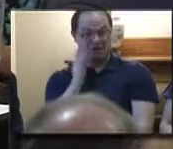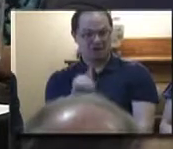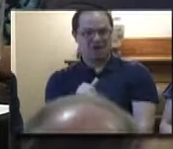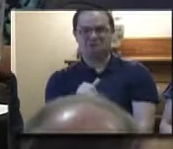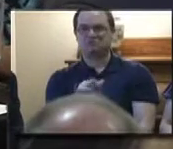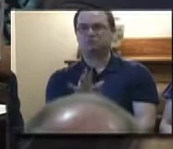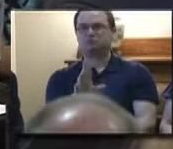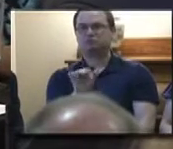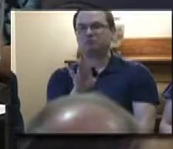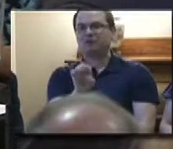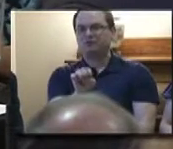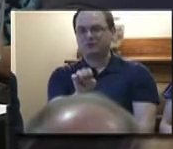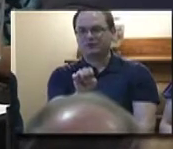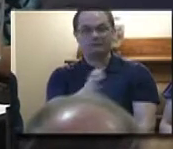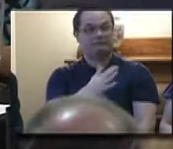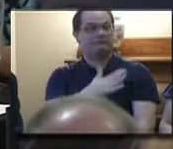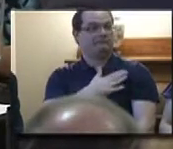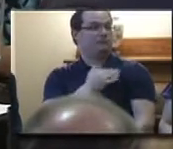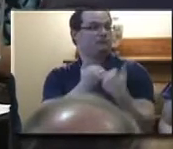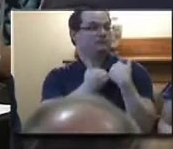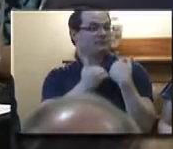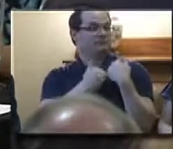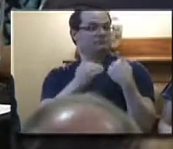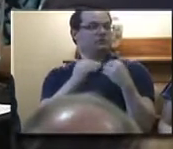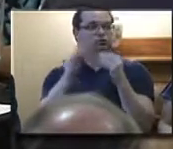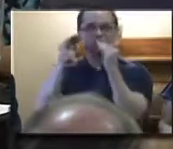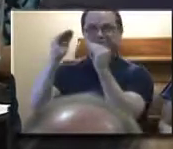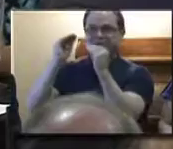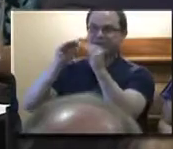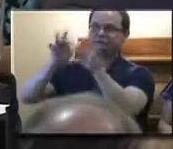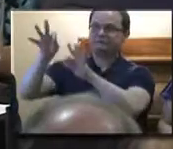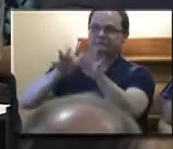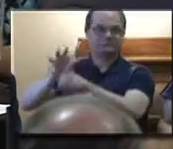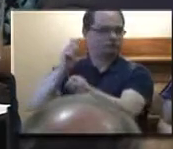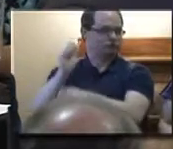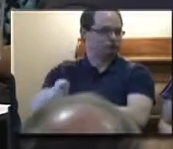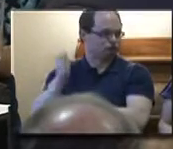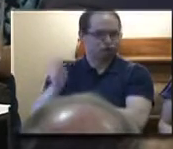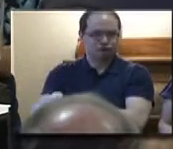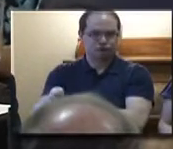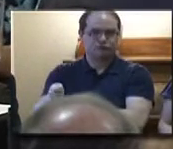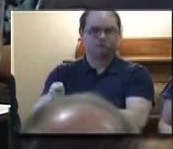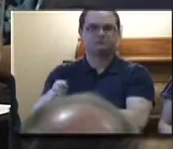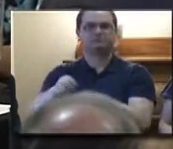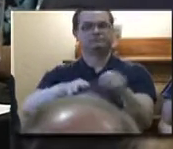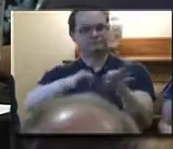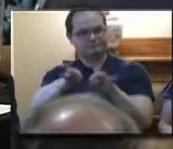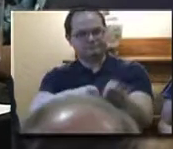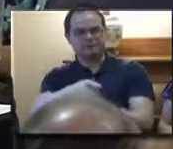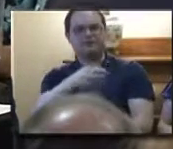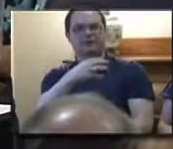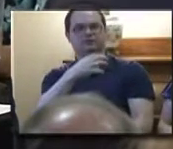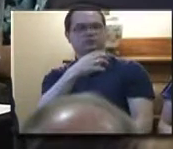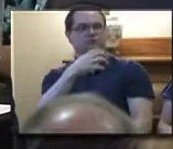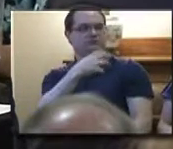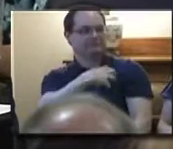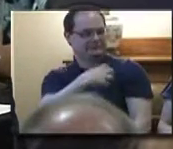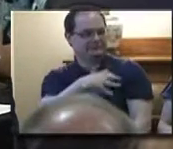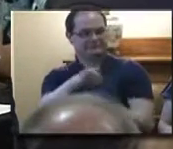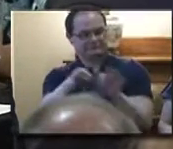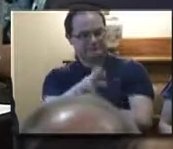and part of my job is to educate the judges and the police and the criminal justice on